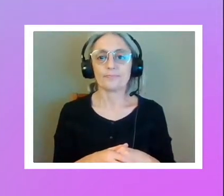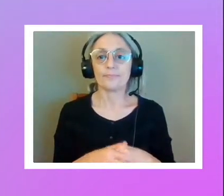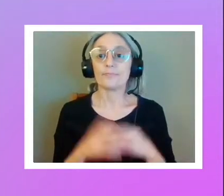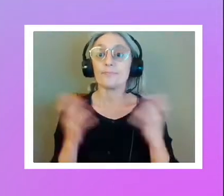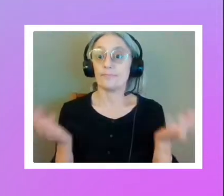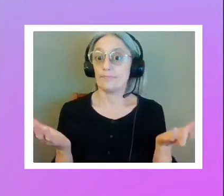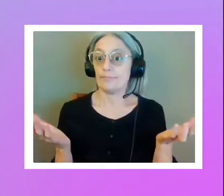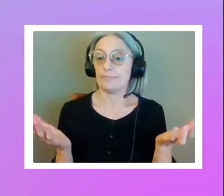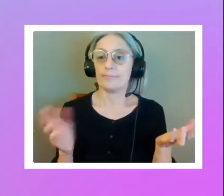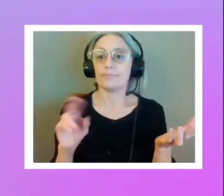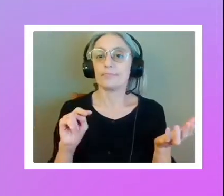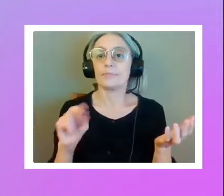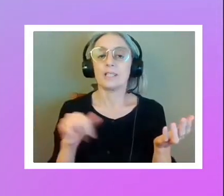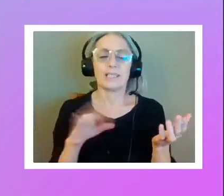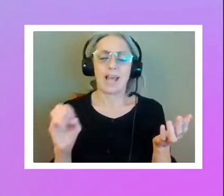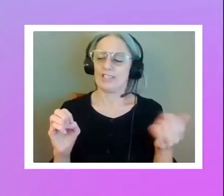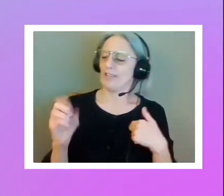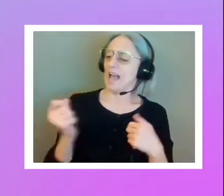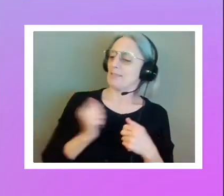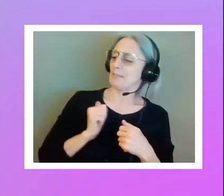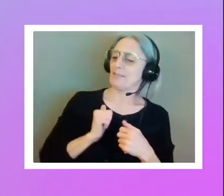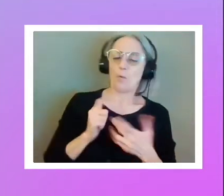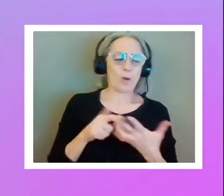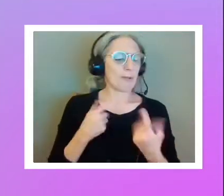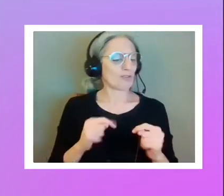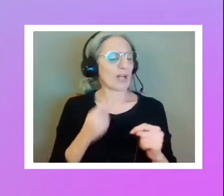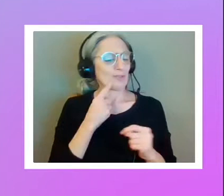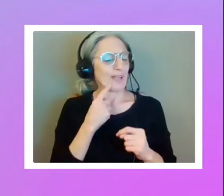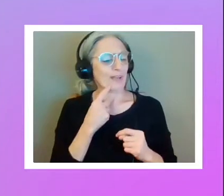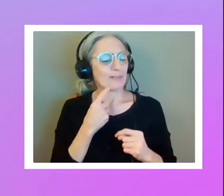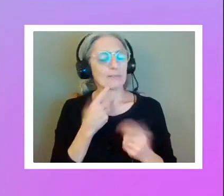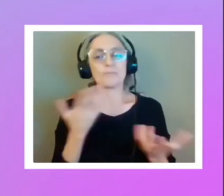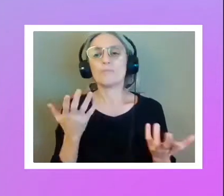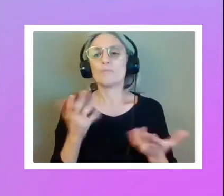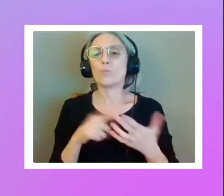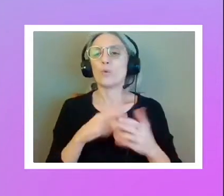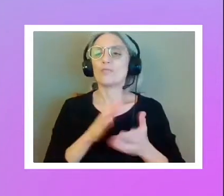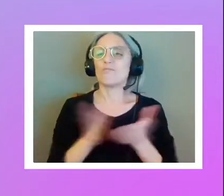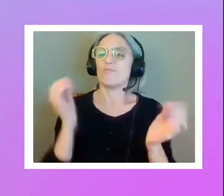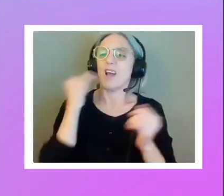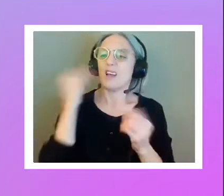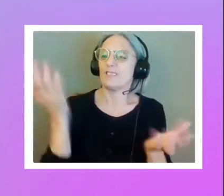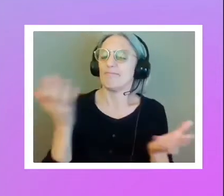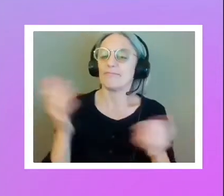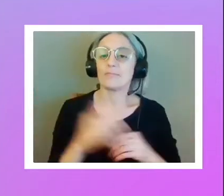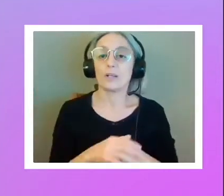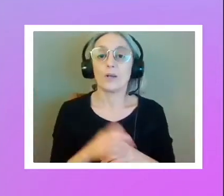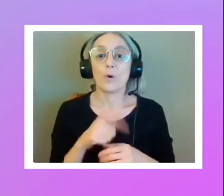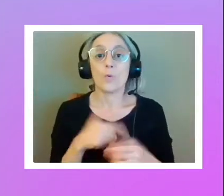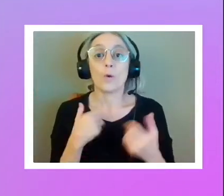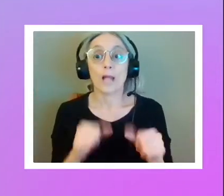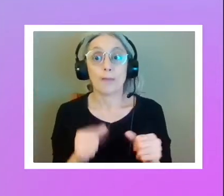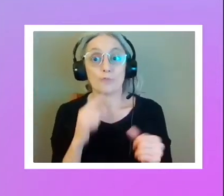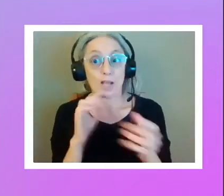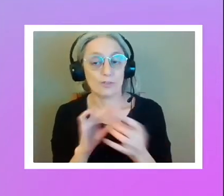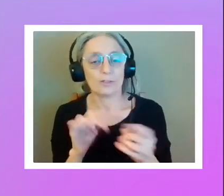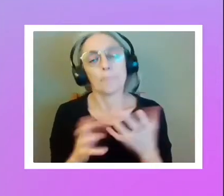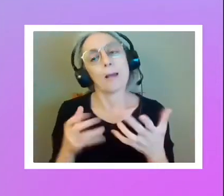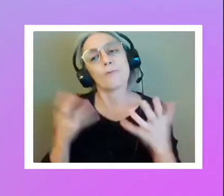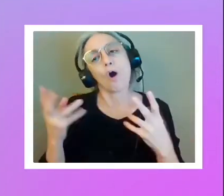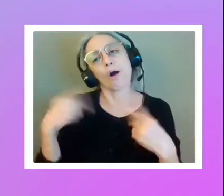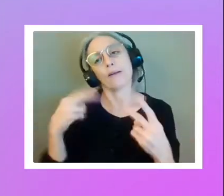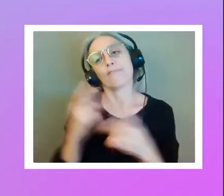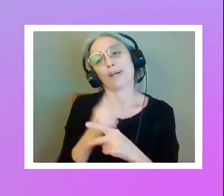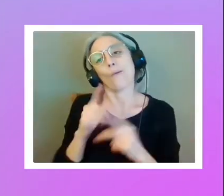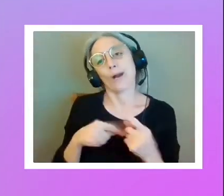So, Najee, what are you trying to say here? What's the big picture? What I am trying to say in case you hadn't already figured it out.